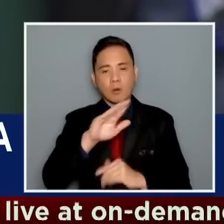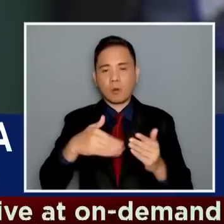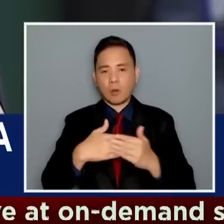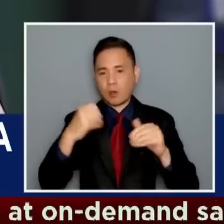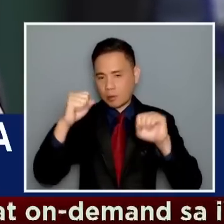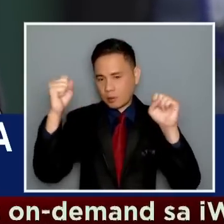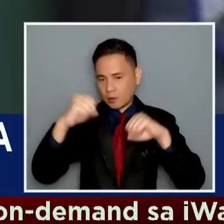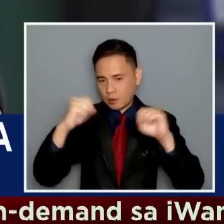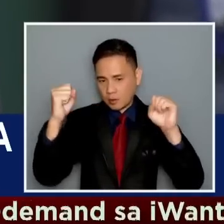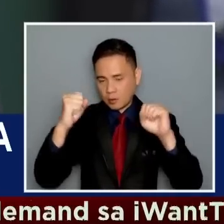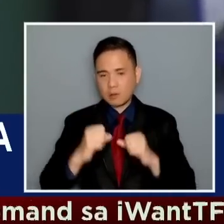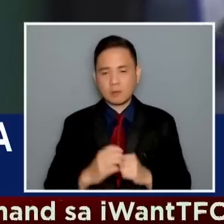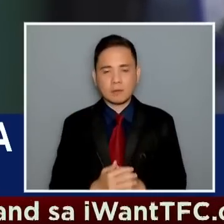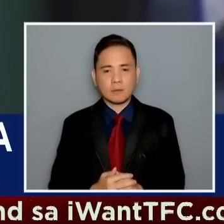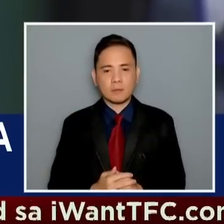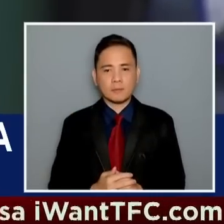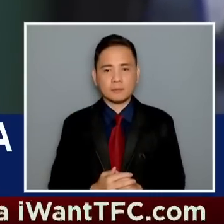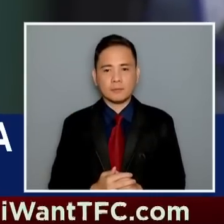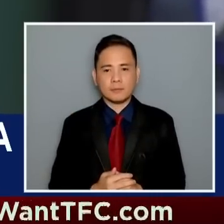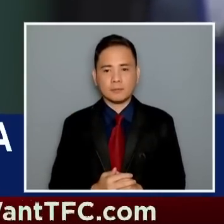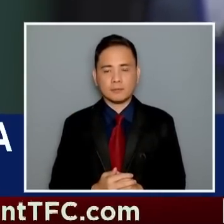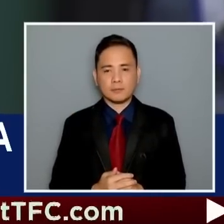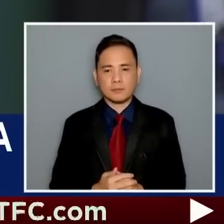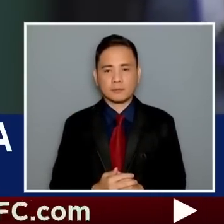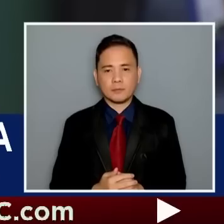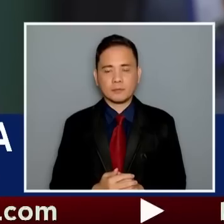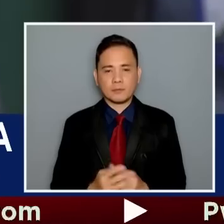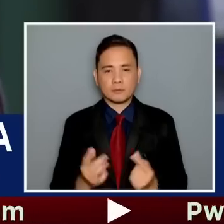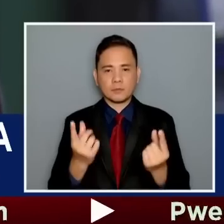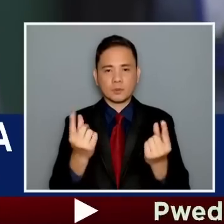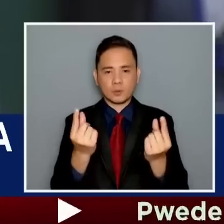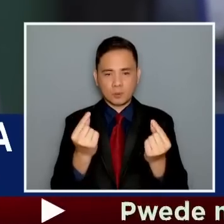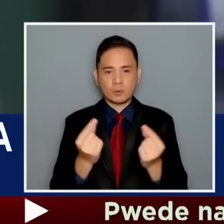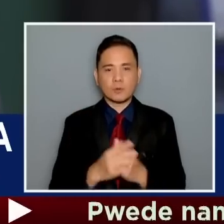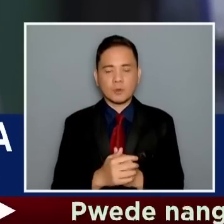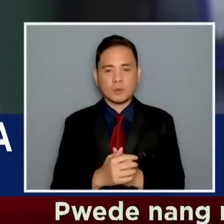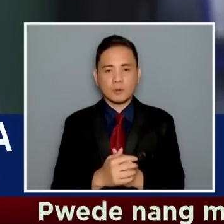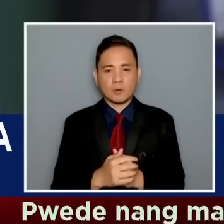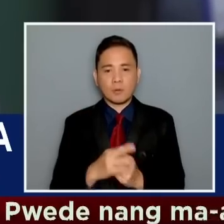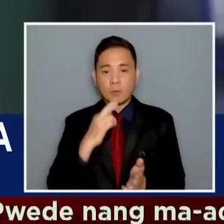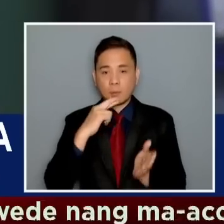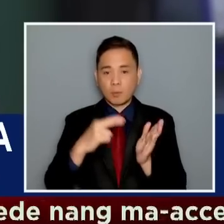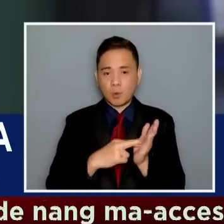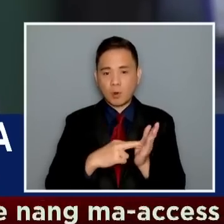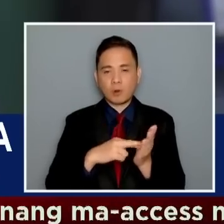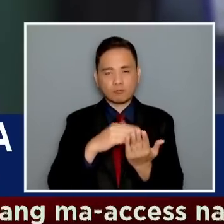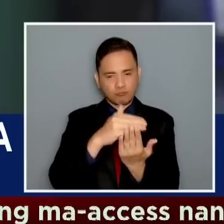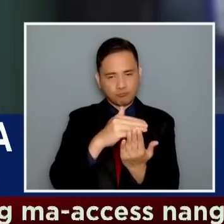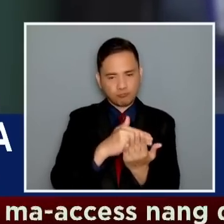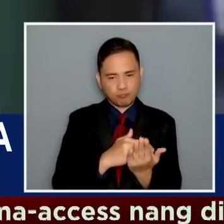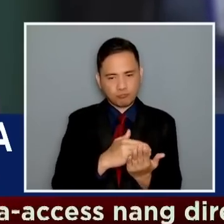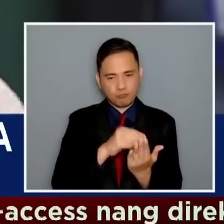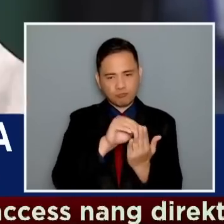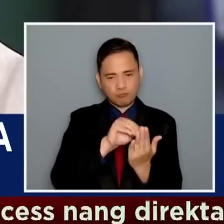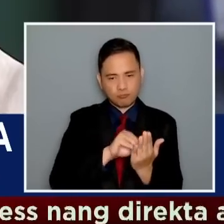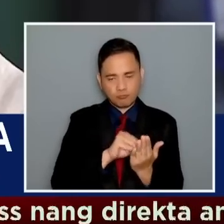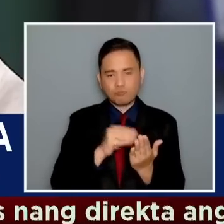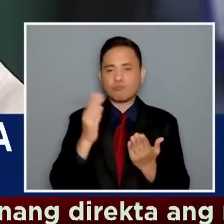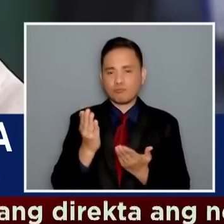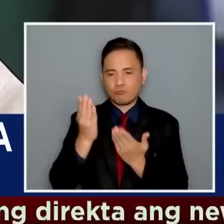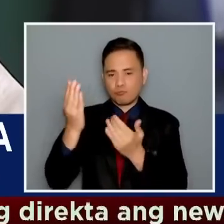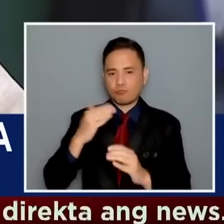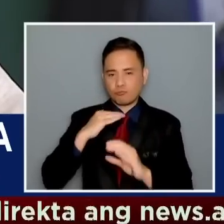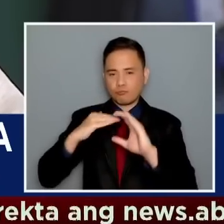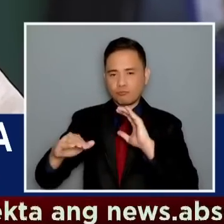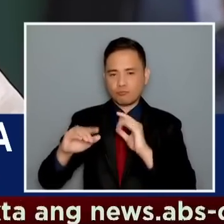voting, and we will transmit and submit our report at once and recommendation to